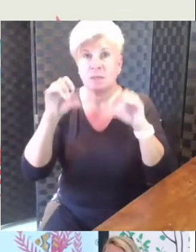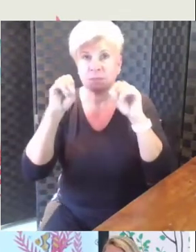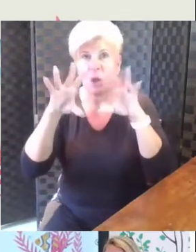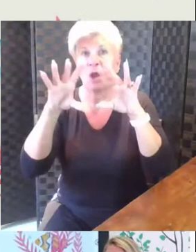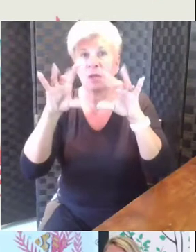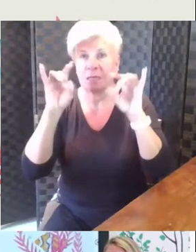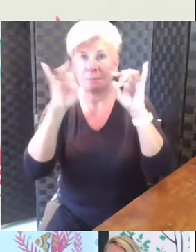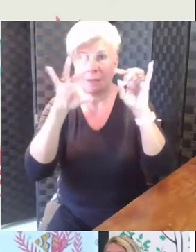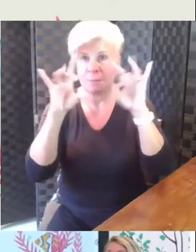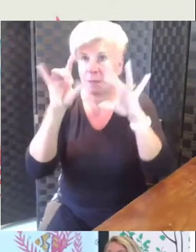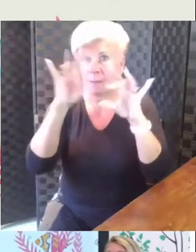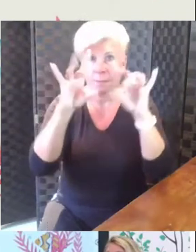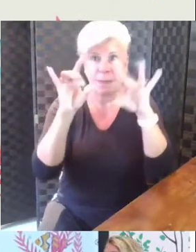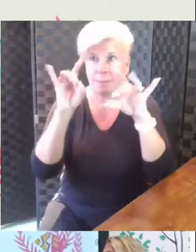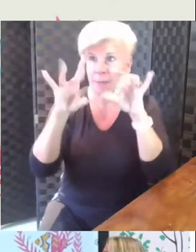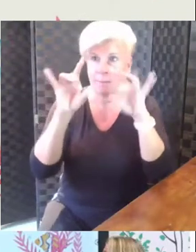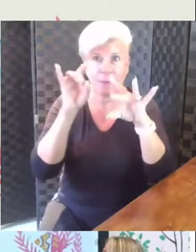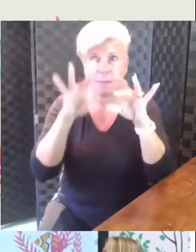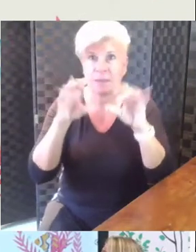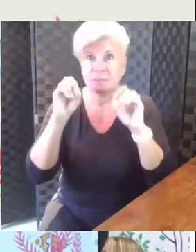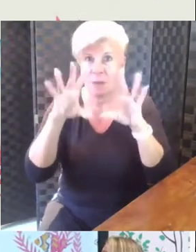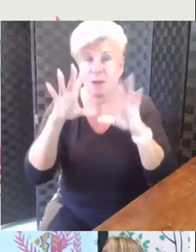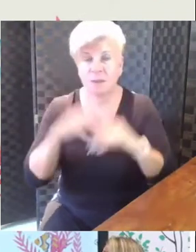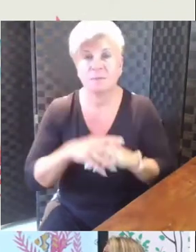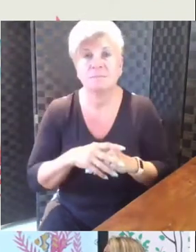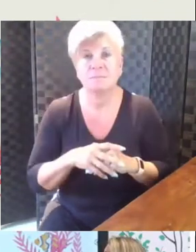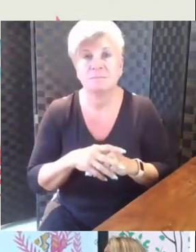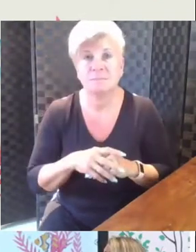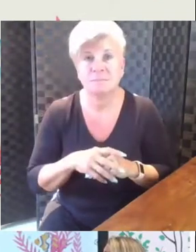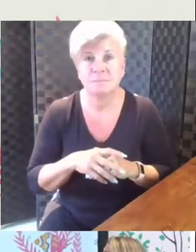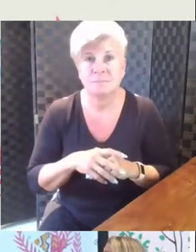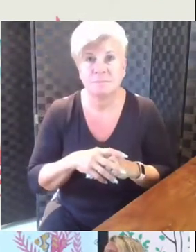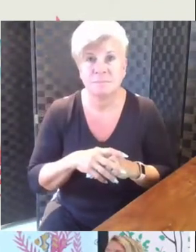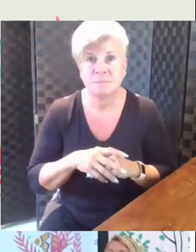you say it. Spark.